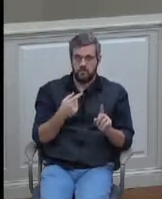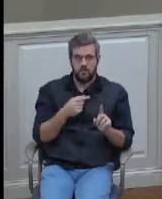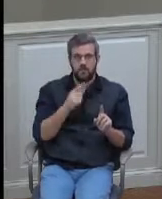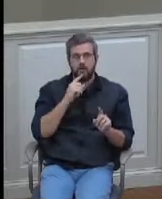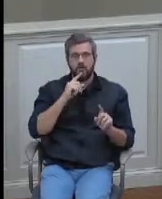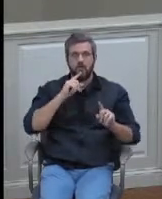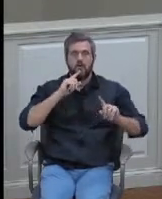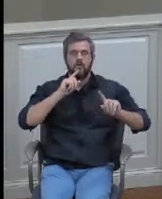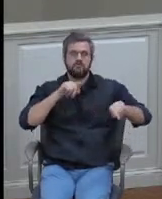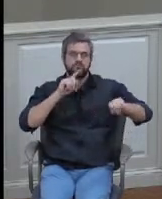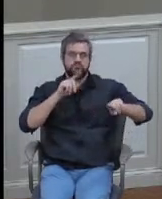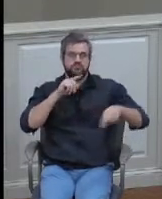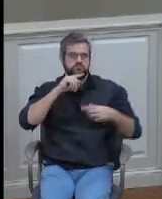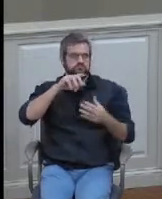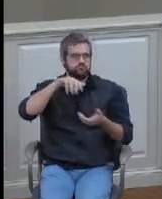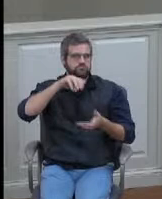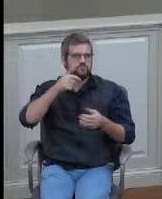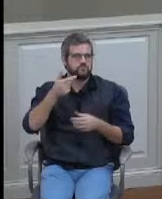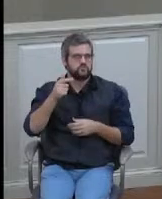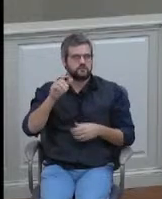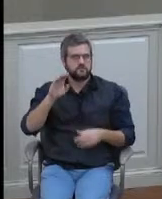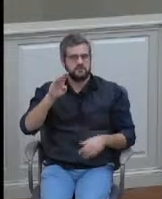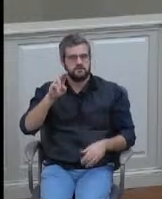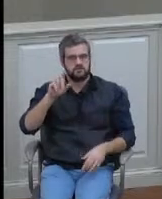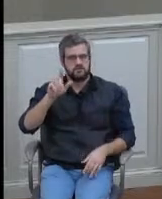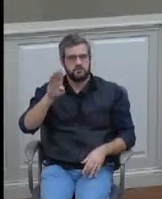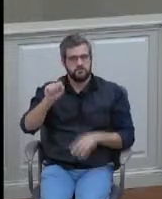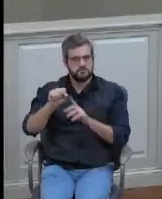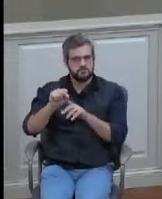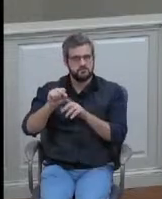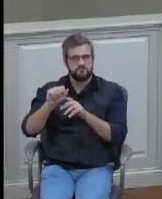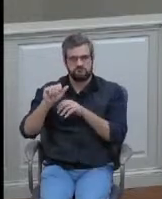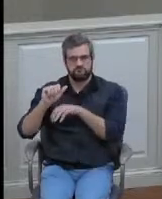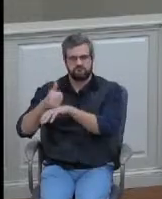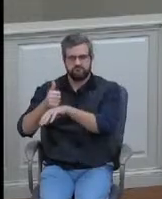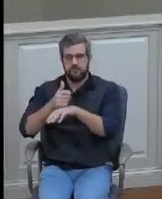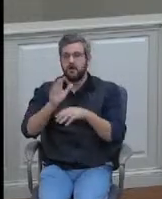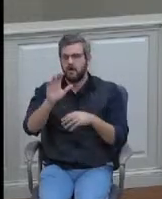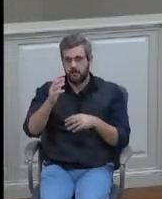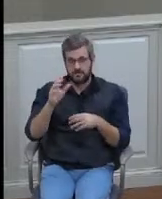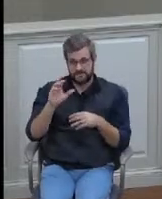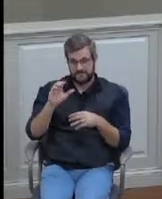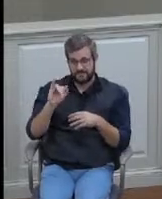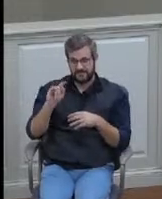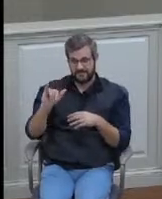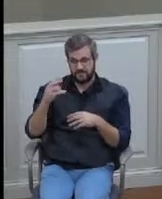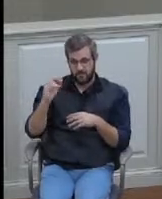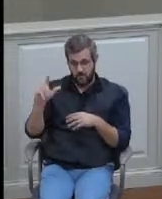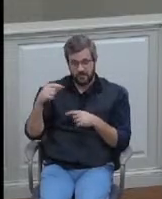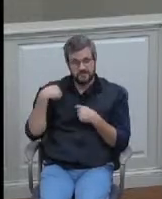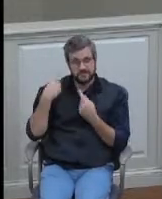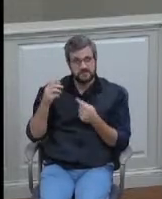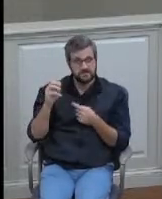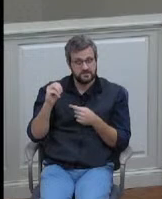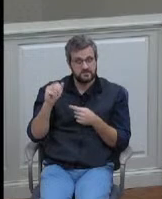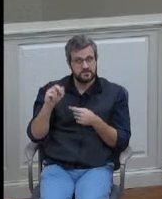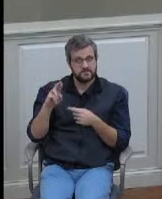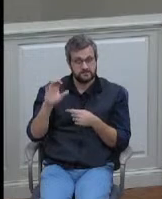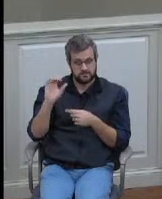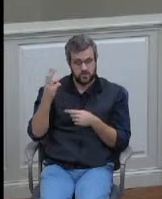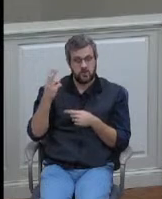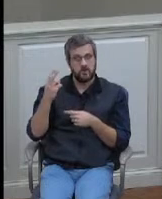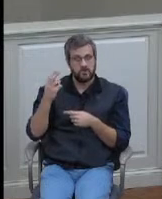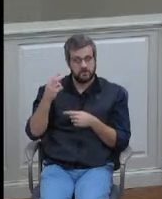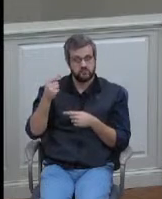bunch of green light bulbs to offset. We're lighting up City Hall. We've been doing that since March in honor